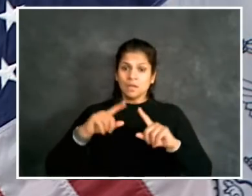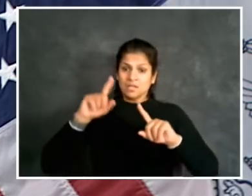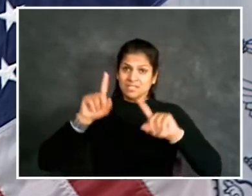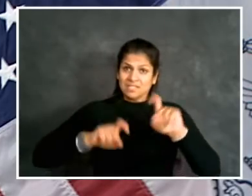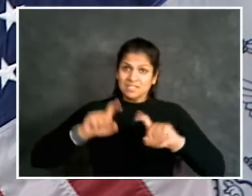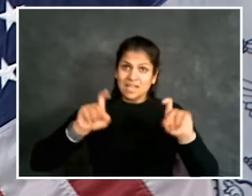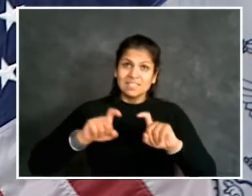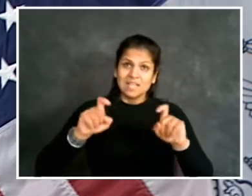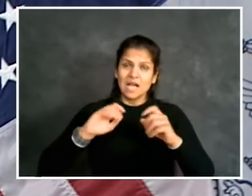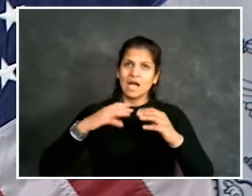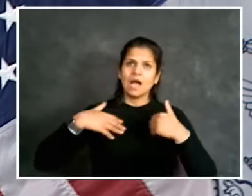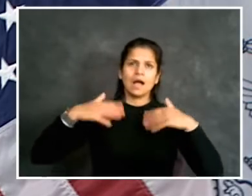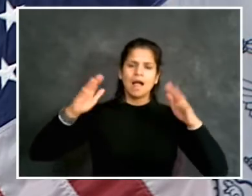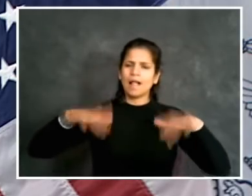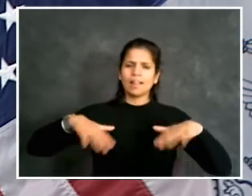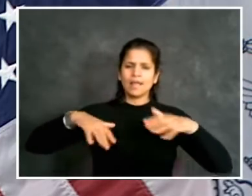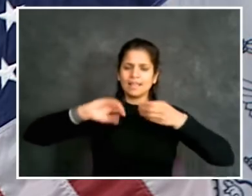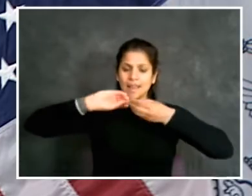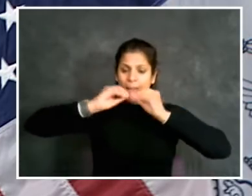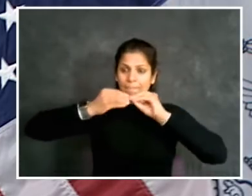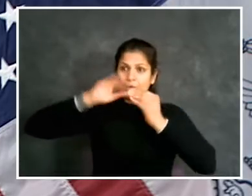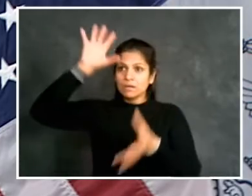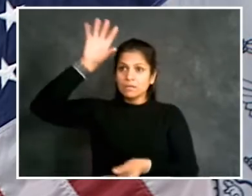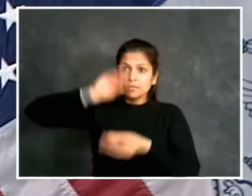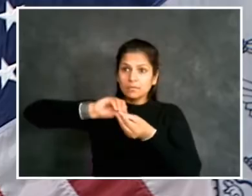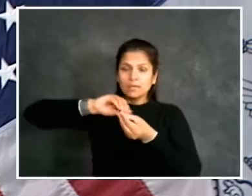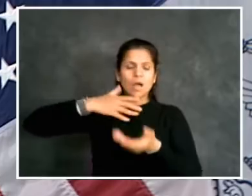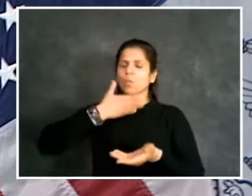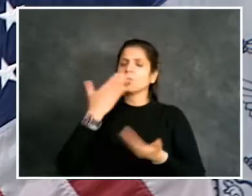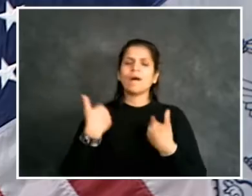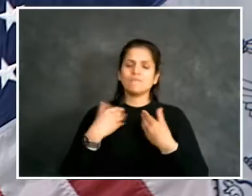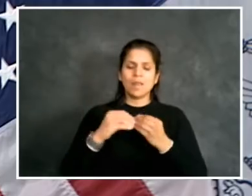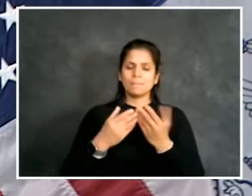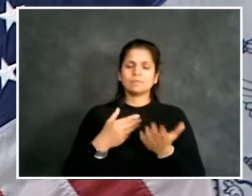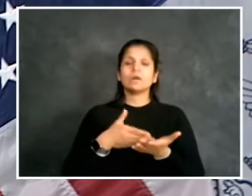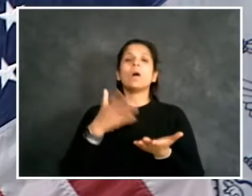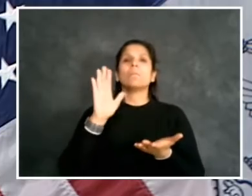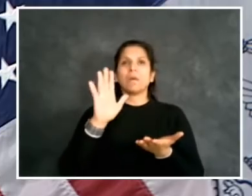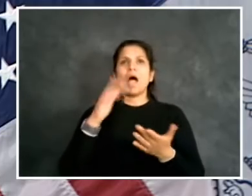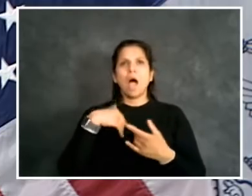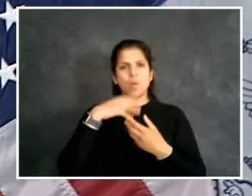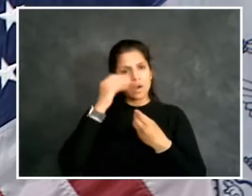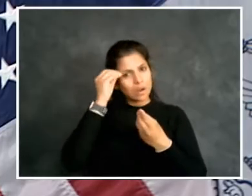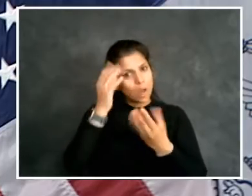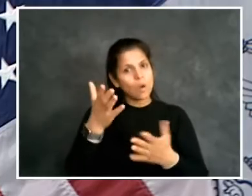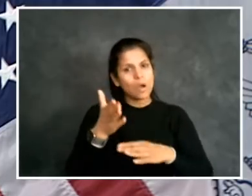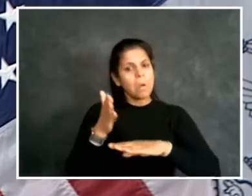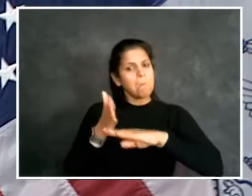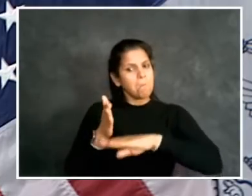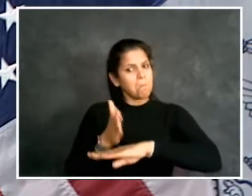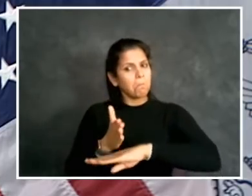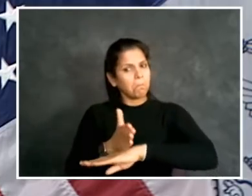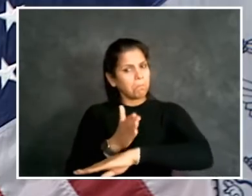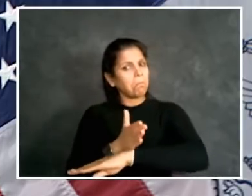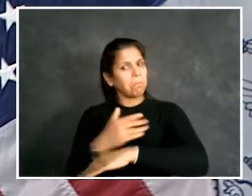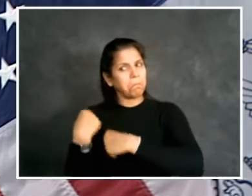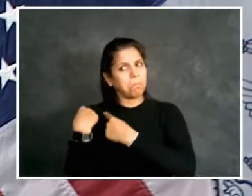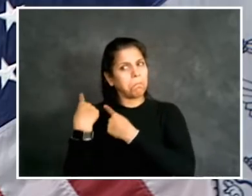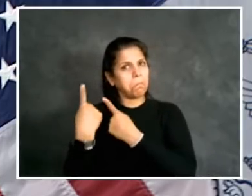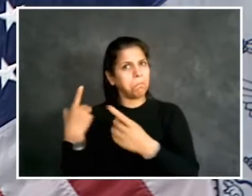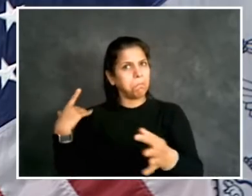happen. More test kits because of the relationship with the company in Indiana, soon with our own local